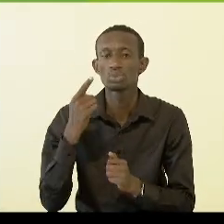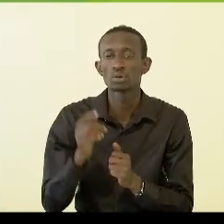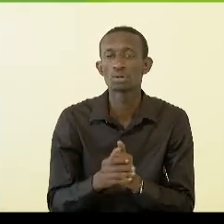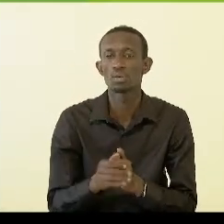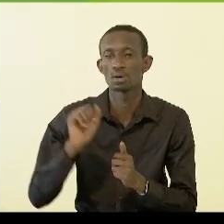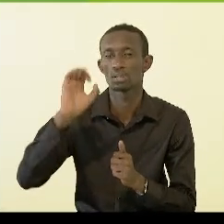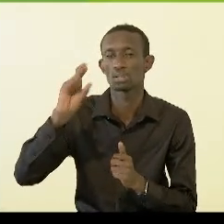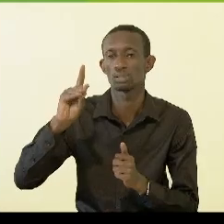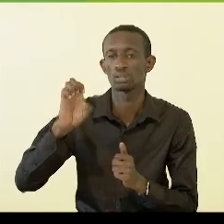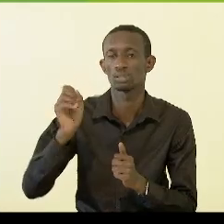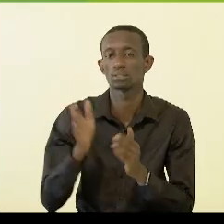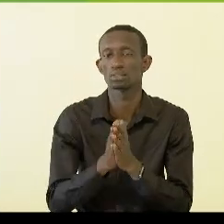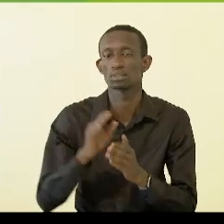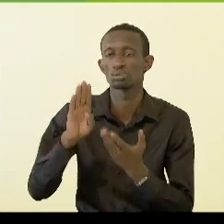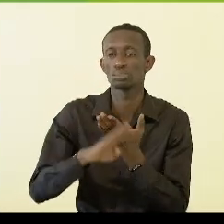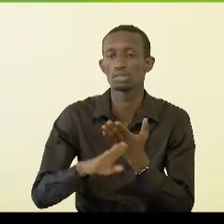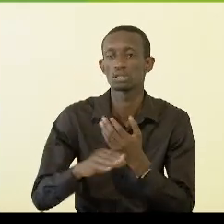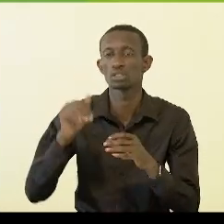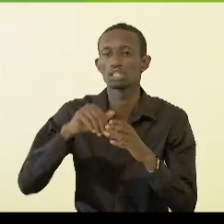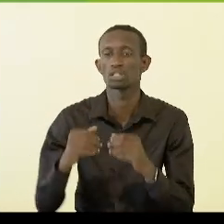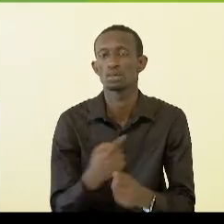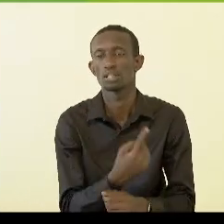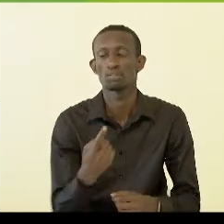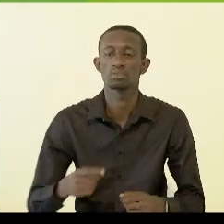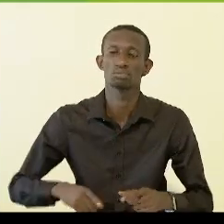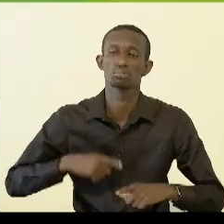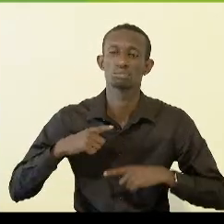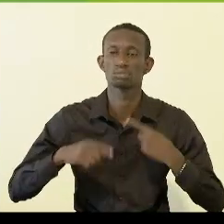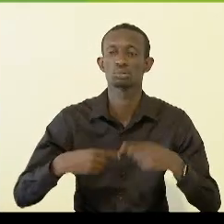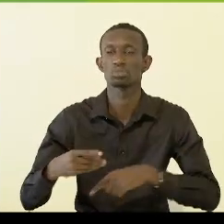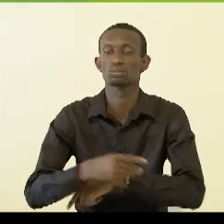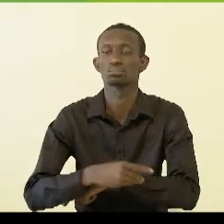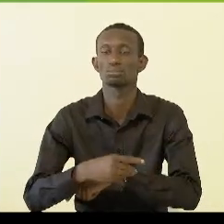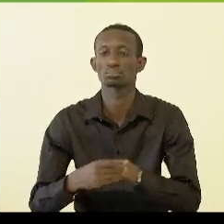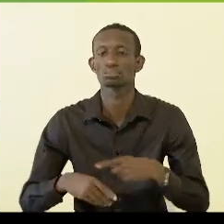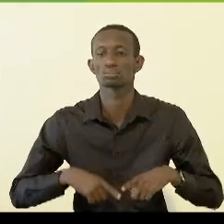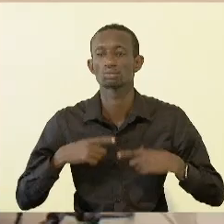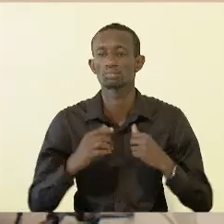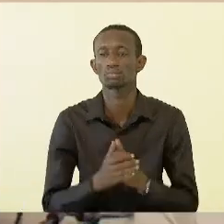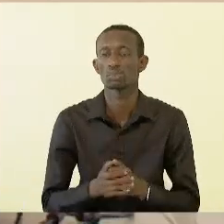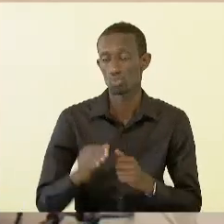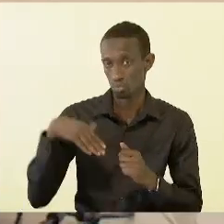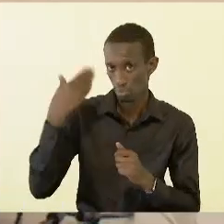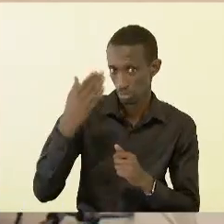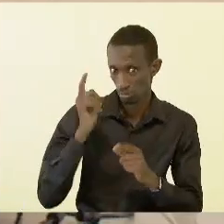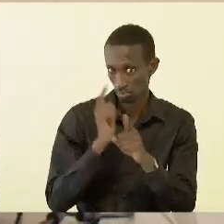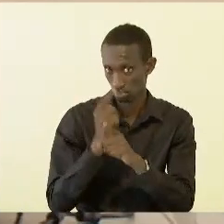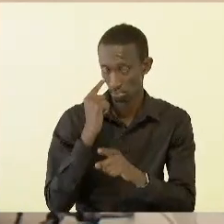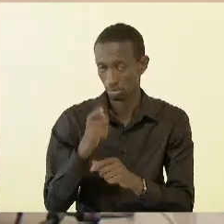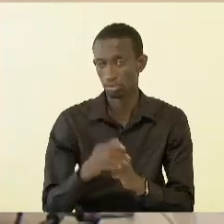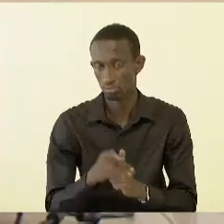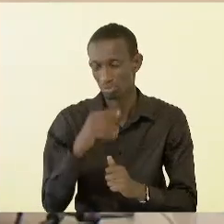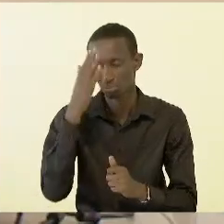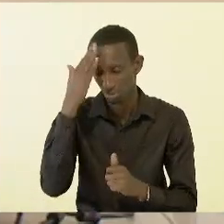everyday life. So in the next lesson, when I come back, when I meet you, we'll be able to discuss this,